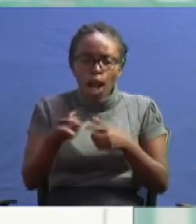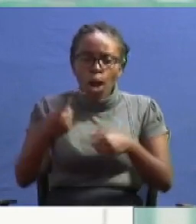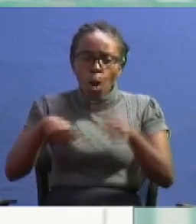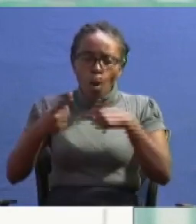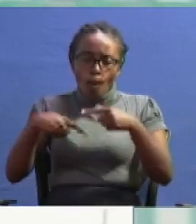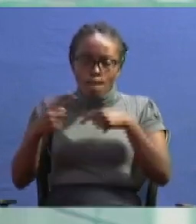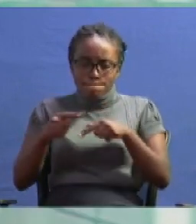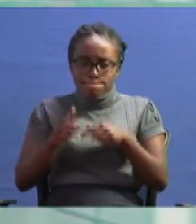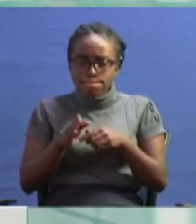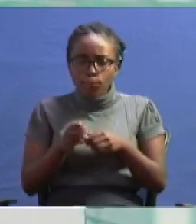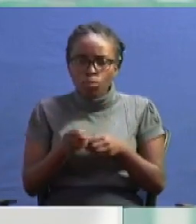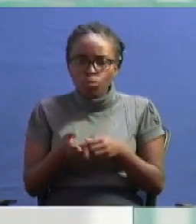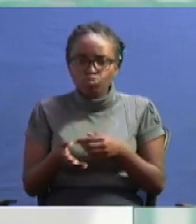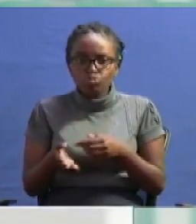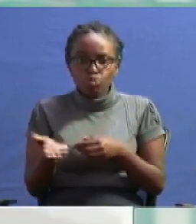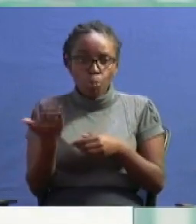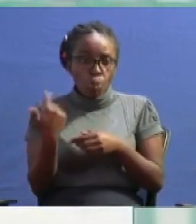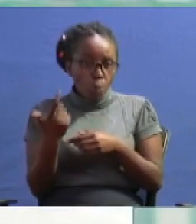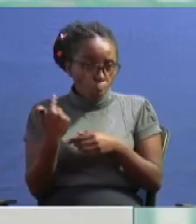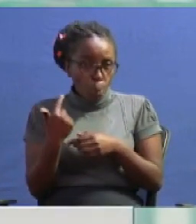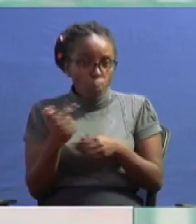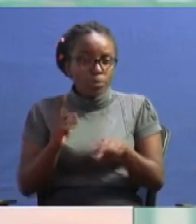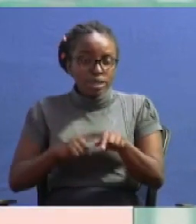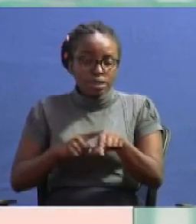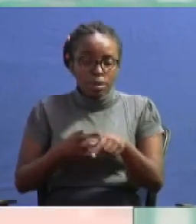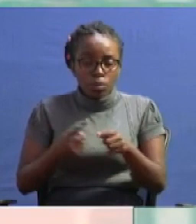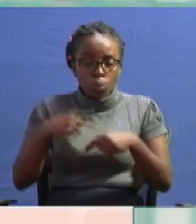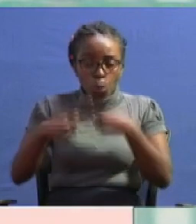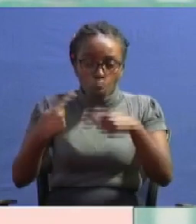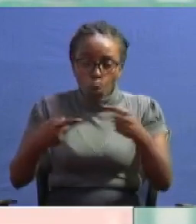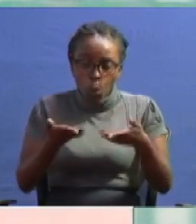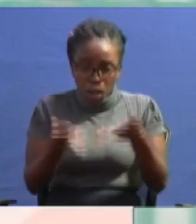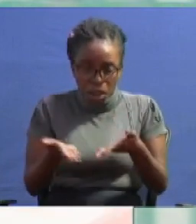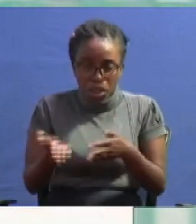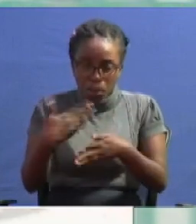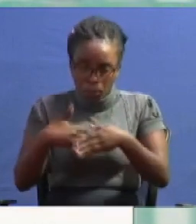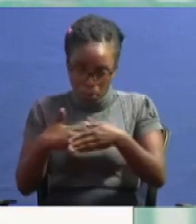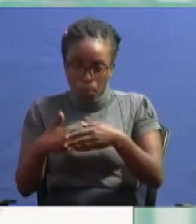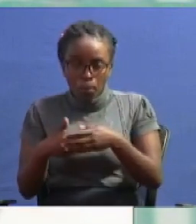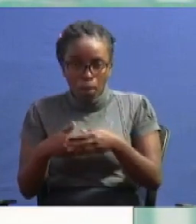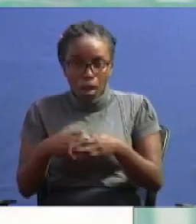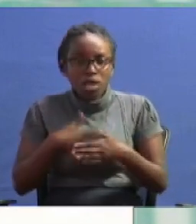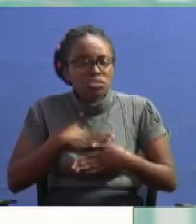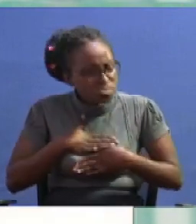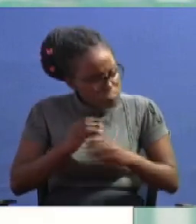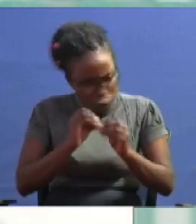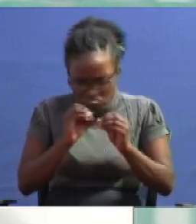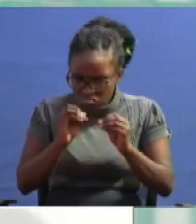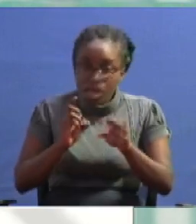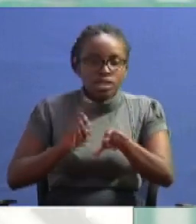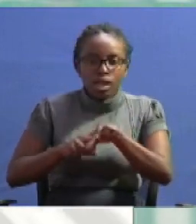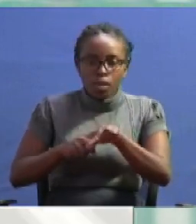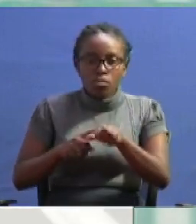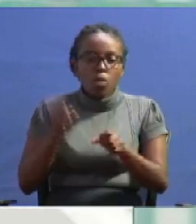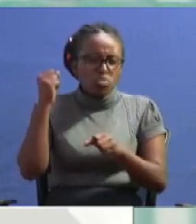It binds you. And as a man, any man who goes back on his word is not respectable. And that is why you see, the politicians